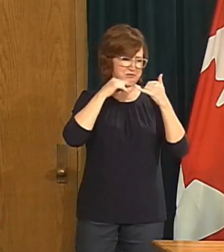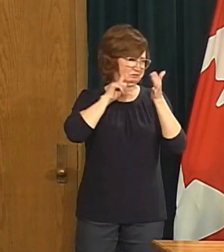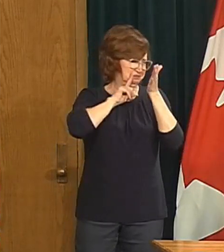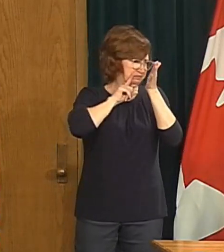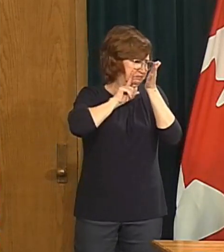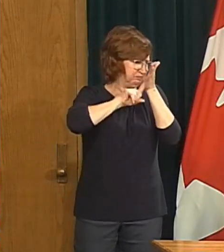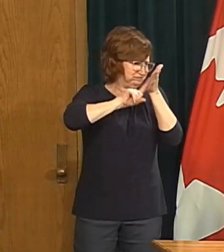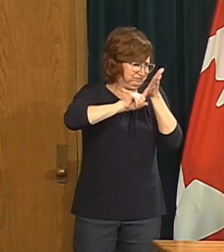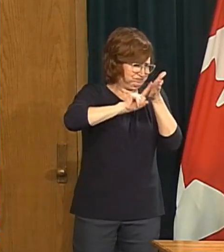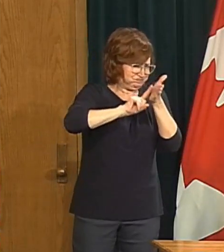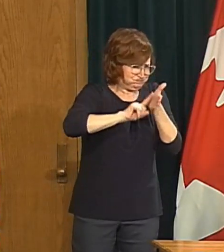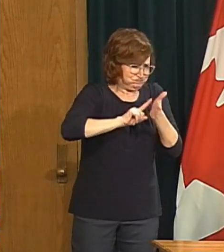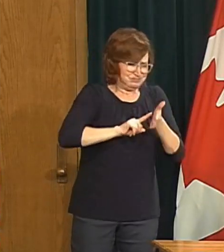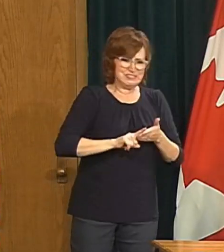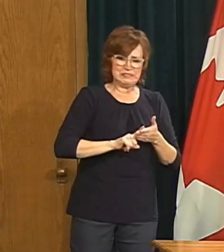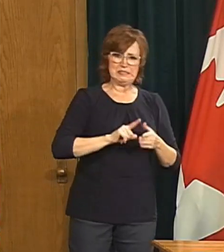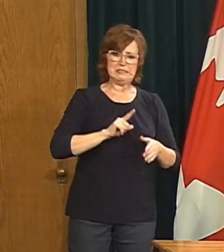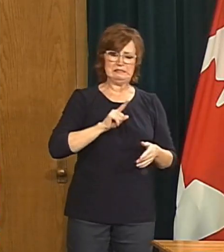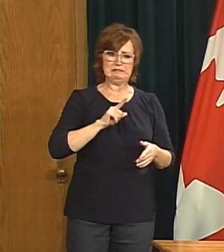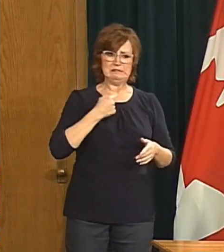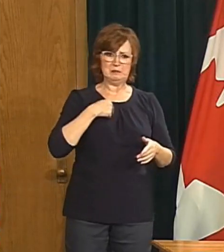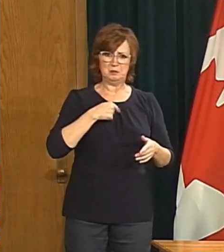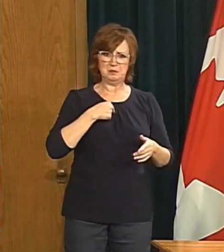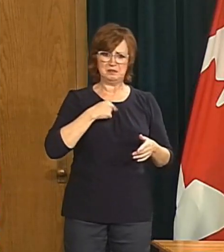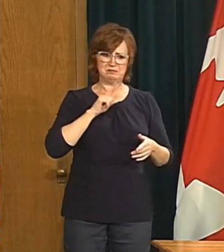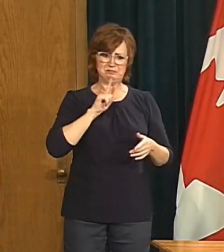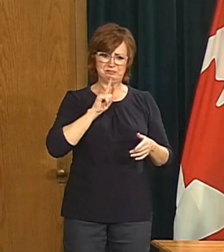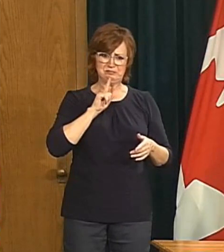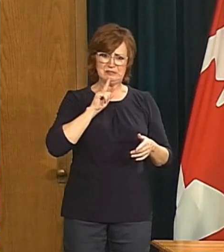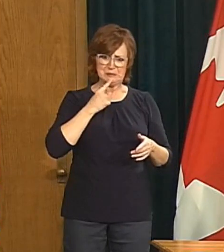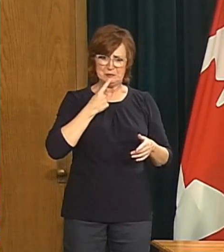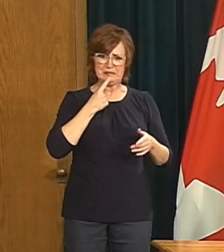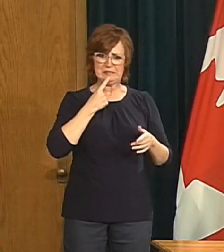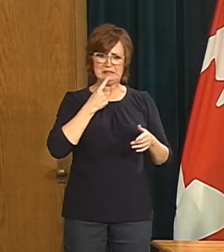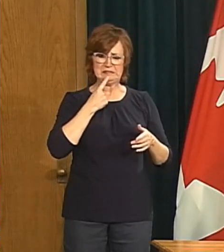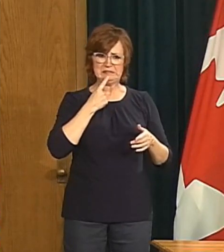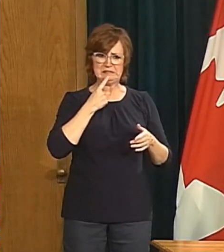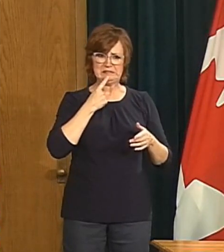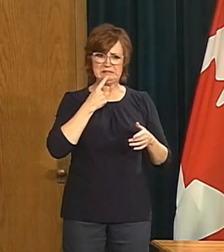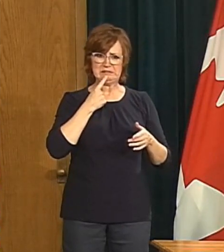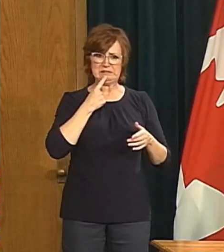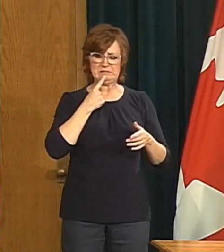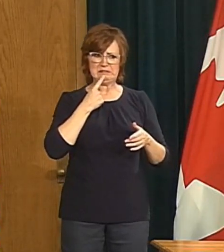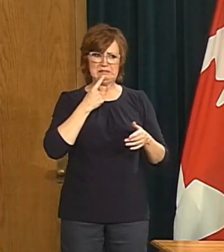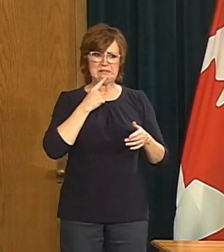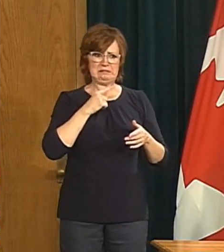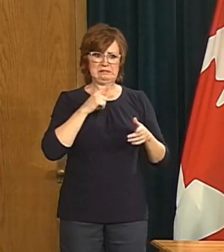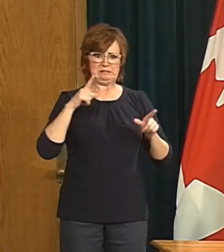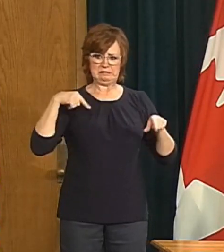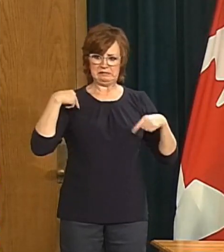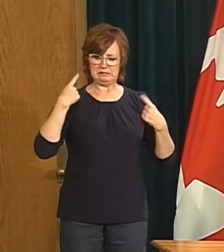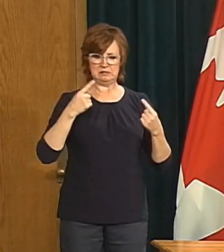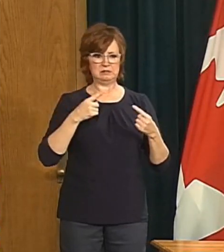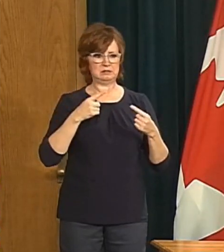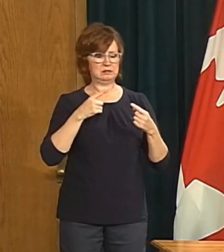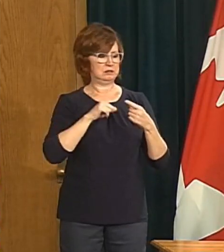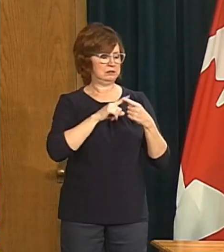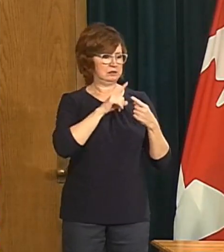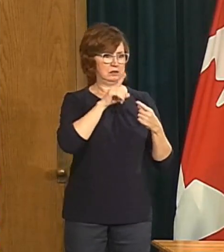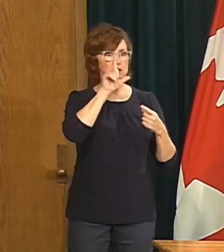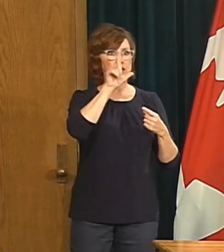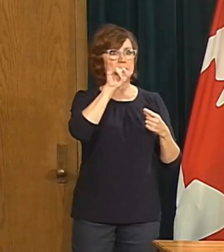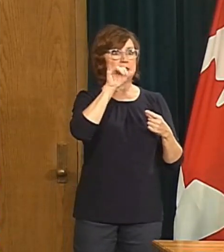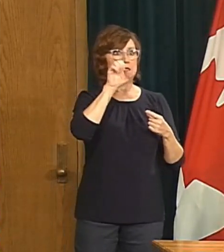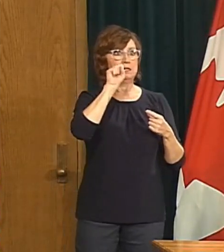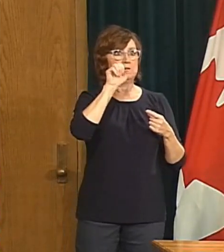we're very serious about that. And this maybe would address a little bit of Lisa's second question as well. Dr. Shahab